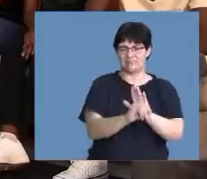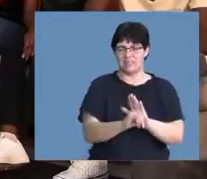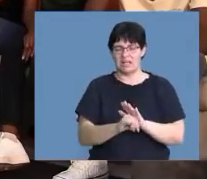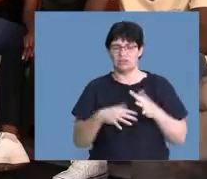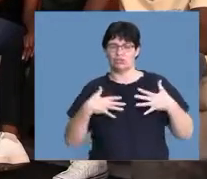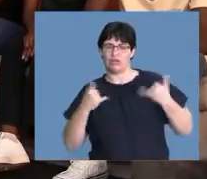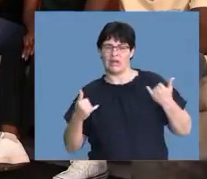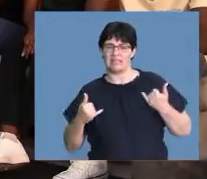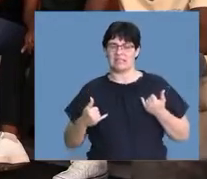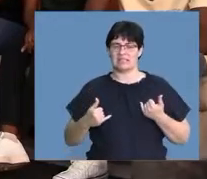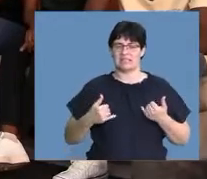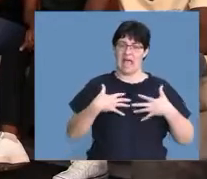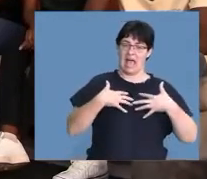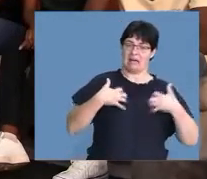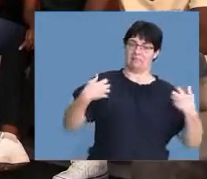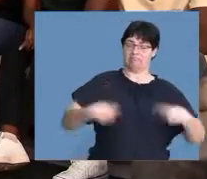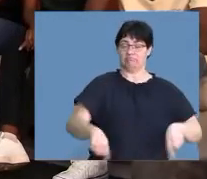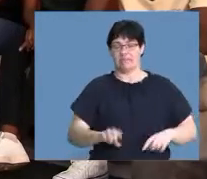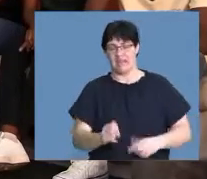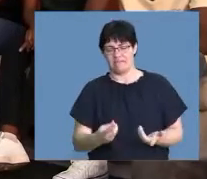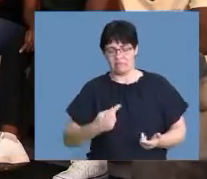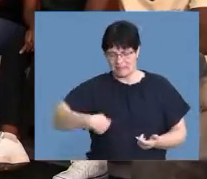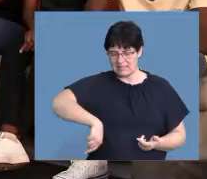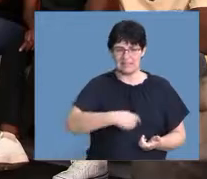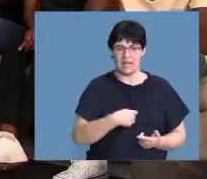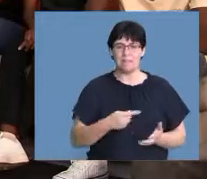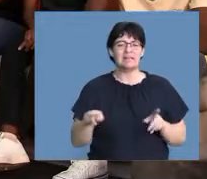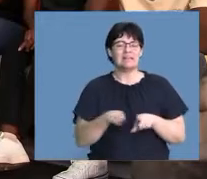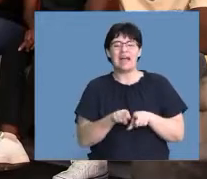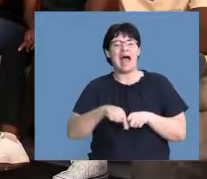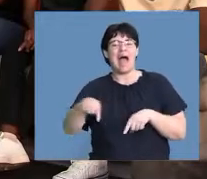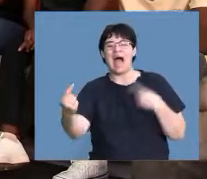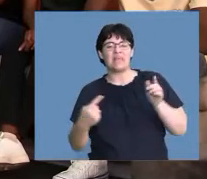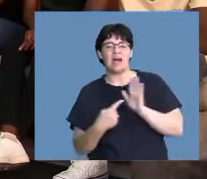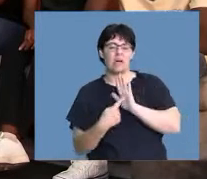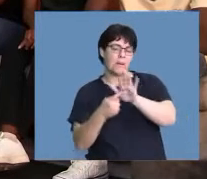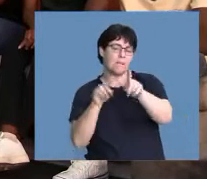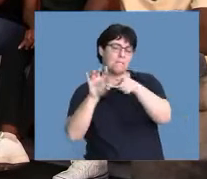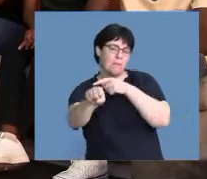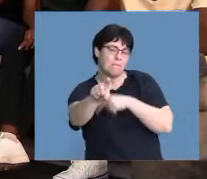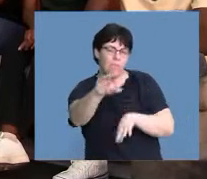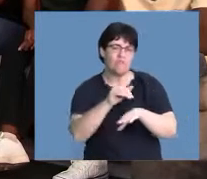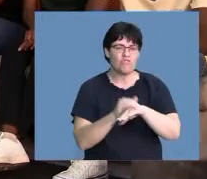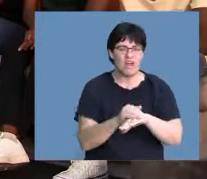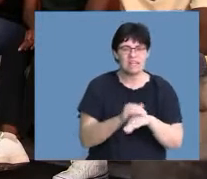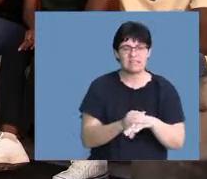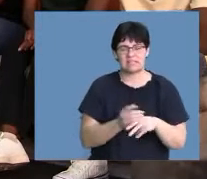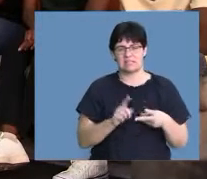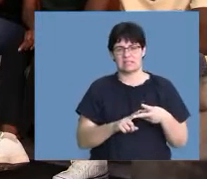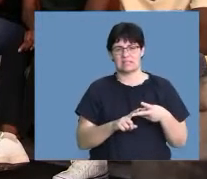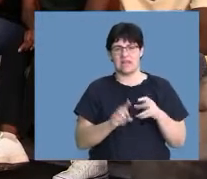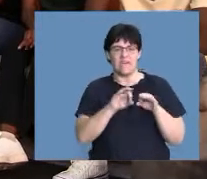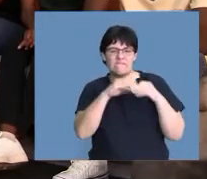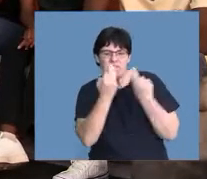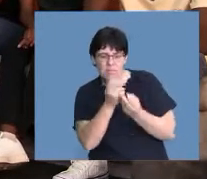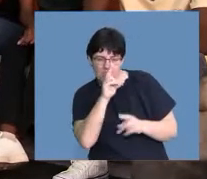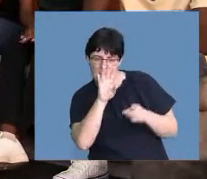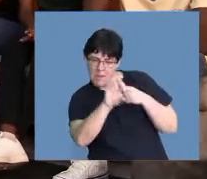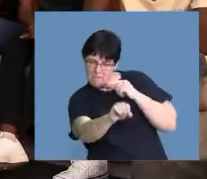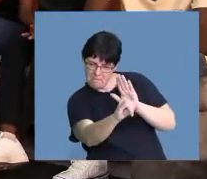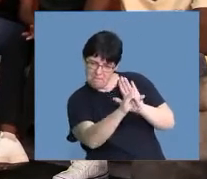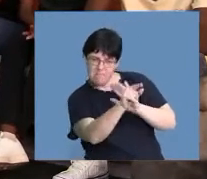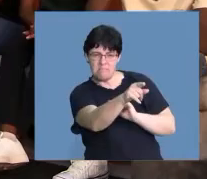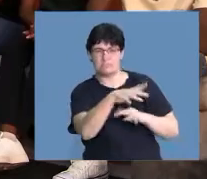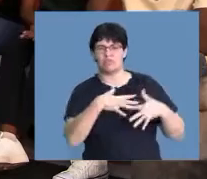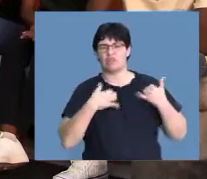it looks like over here amongst us, but what could be the other signs we could pick up in our friends, family members, people I know around us?